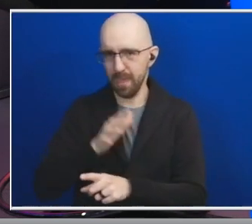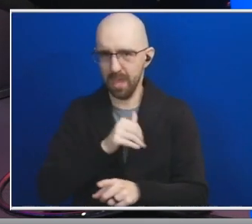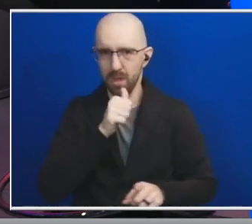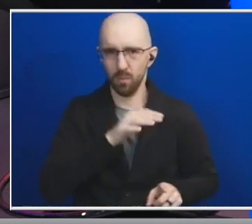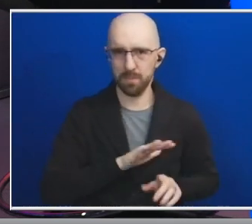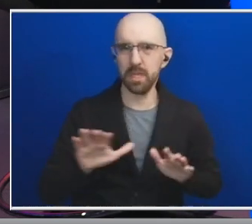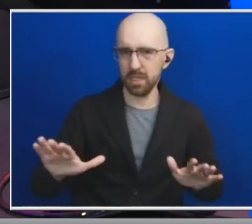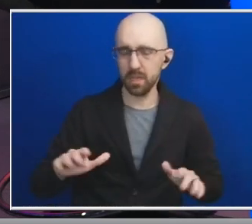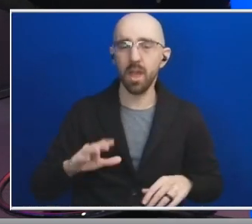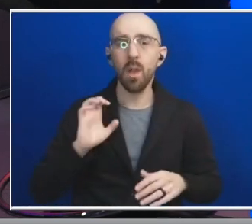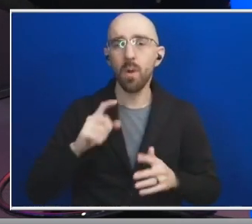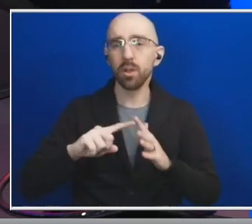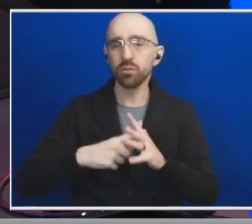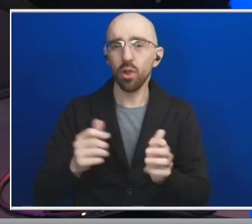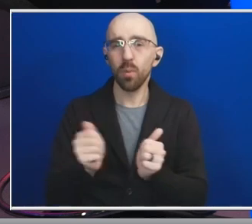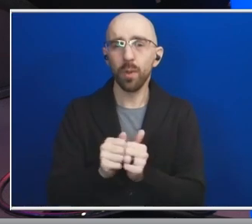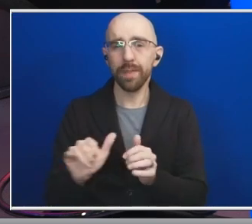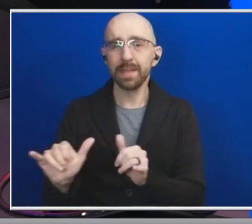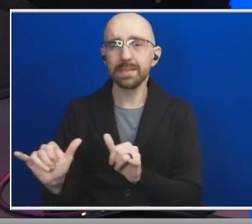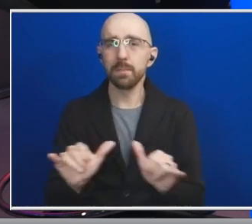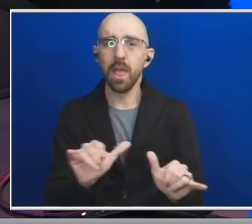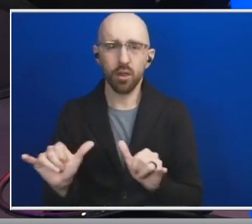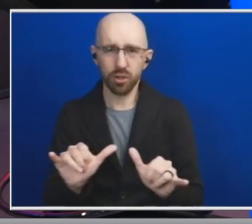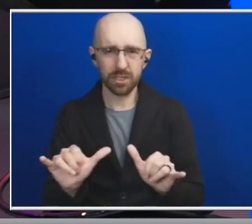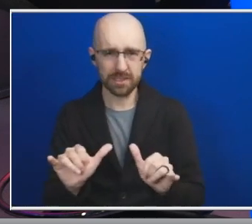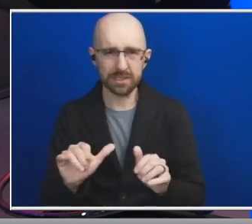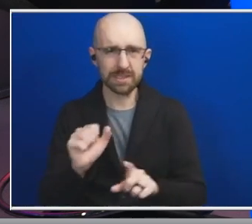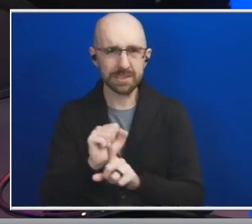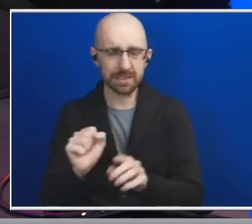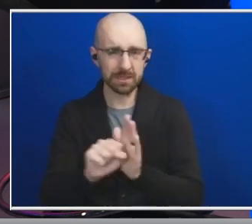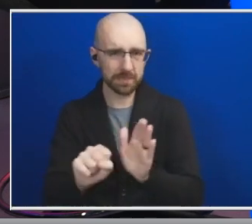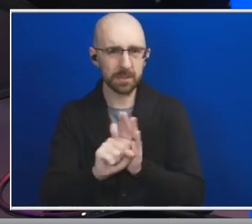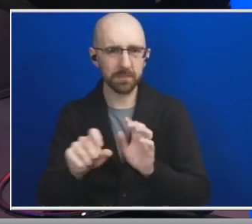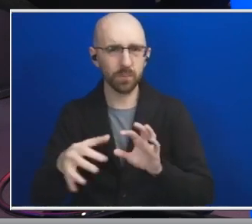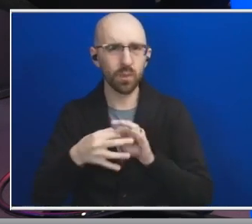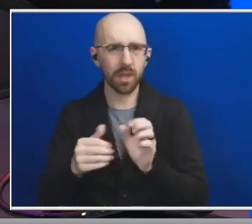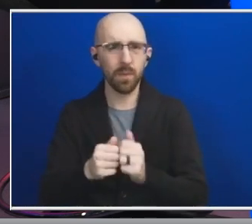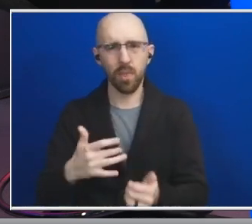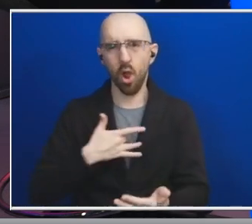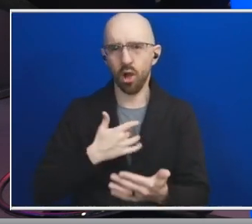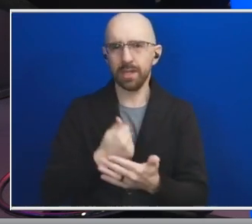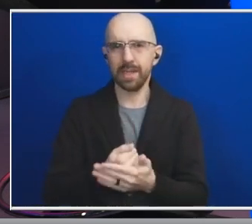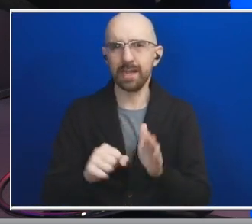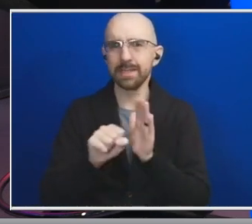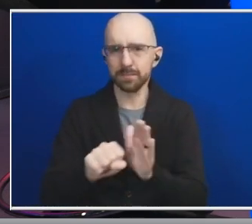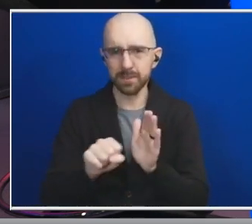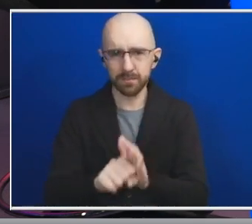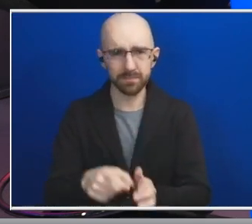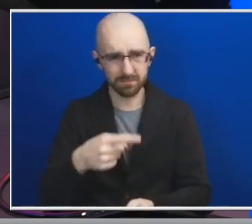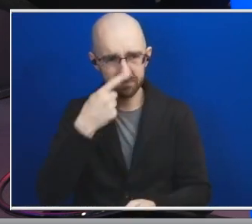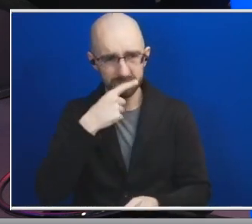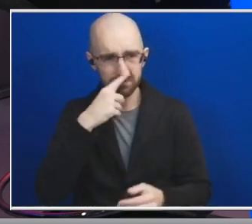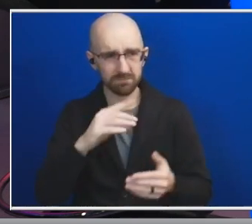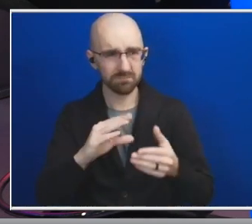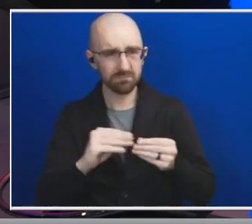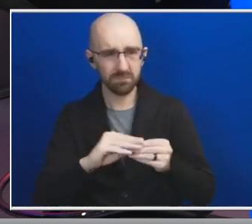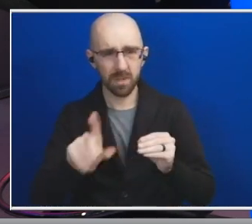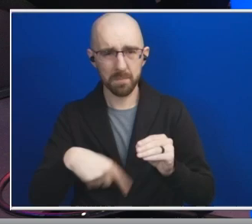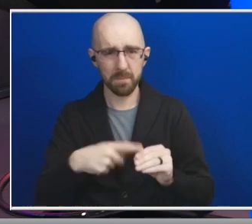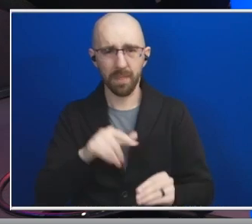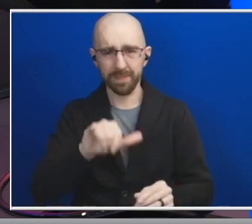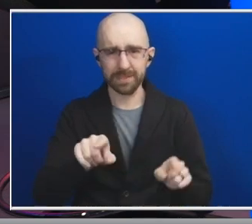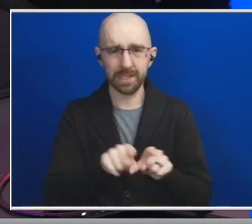start with similarities in symptoms when it comes to heart attack symptoms. Can you talk a little bit about these as we show